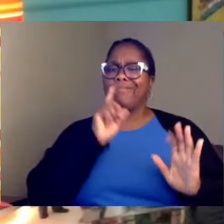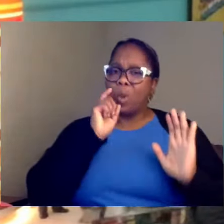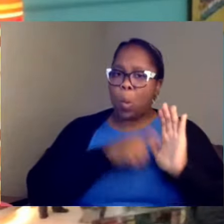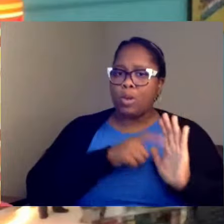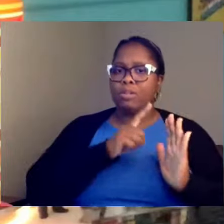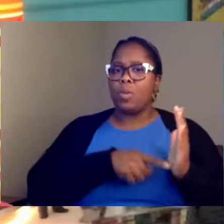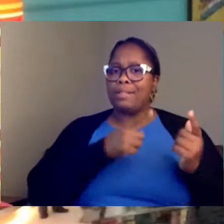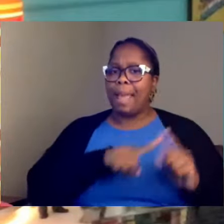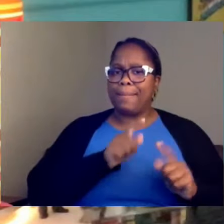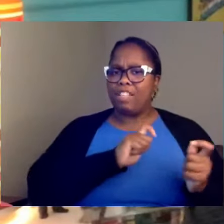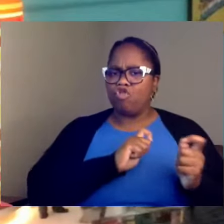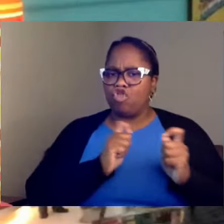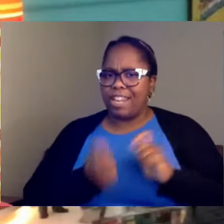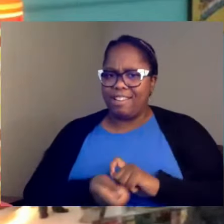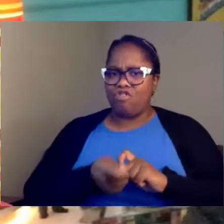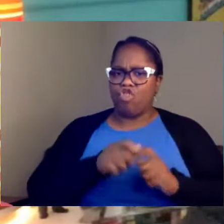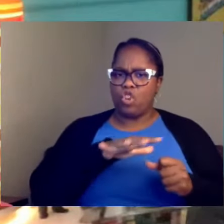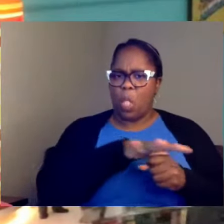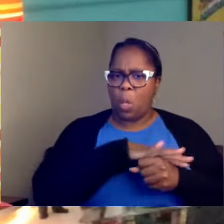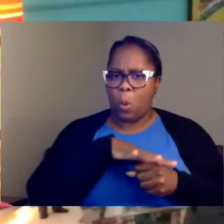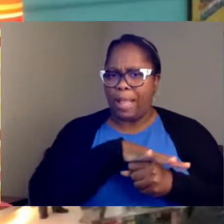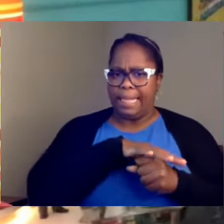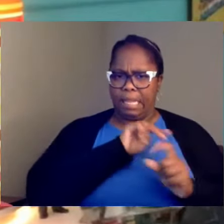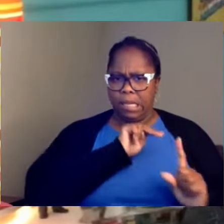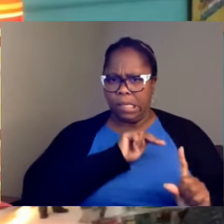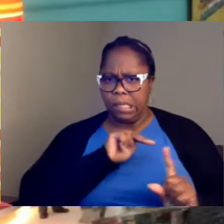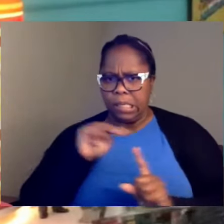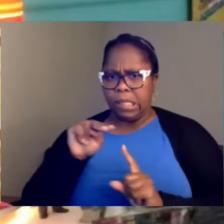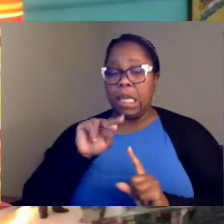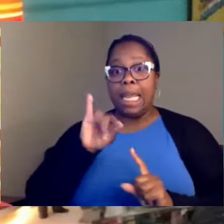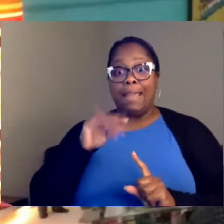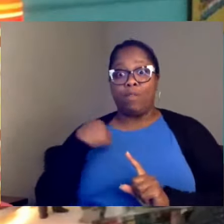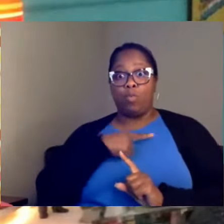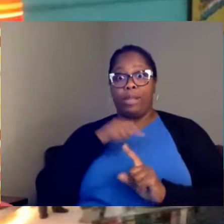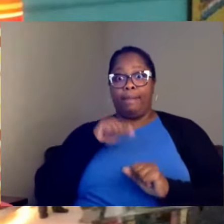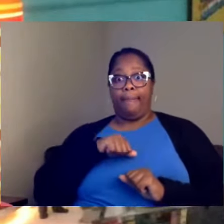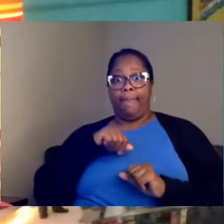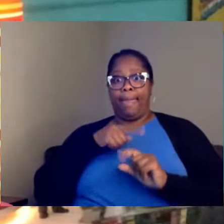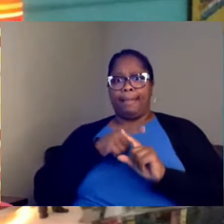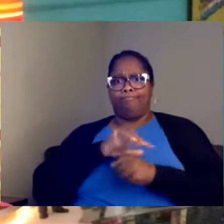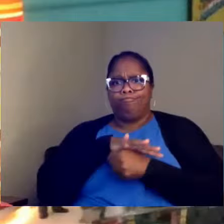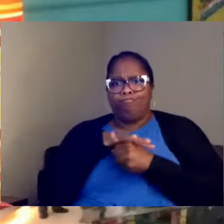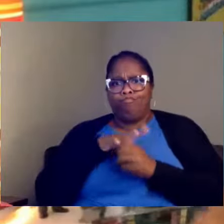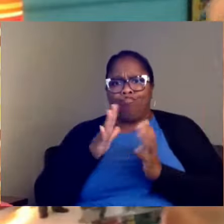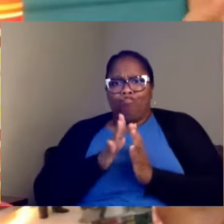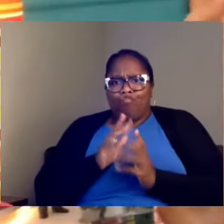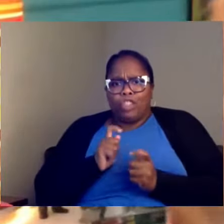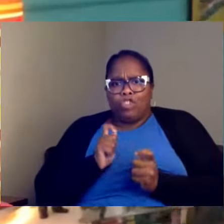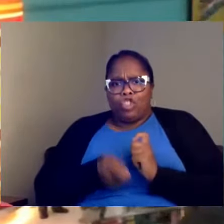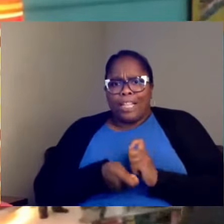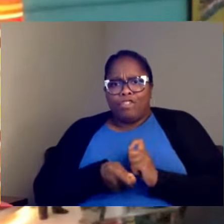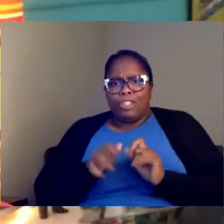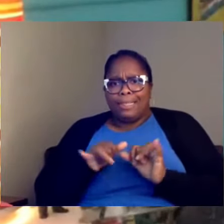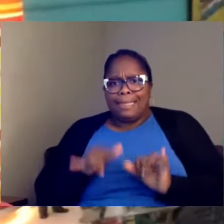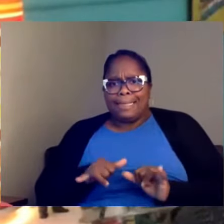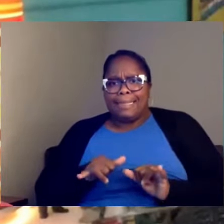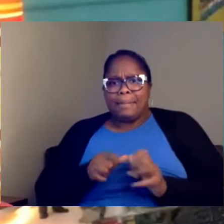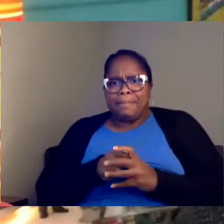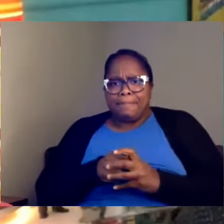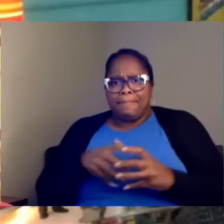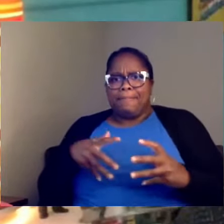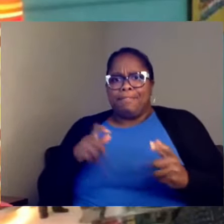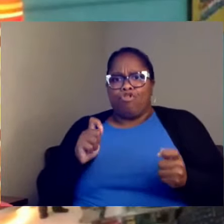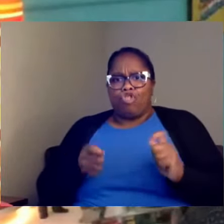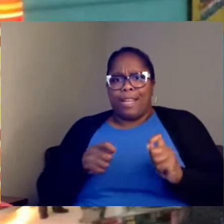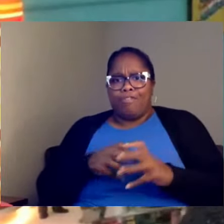tight, because if we can change the system from within, that's how you progress, and you can expand